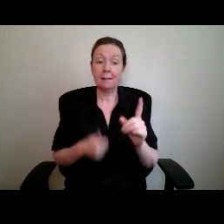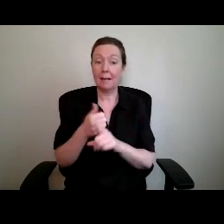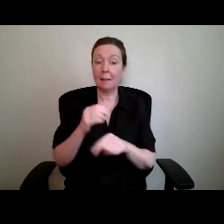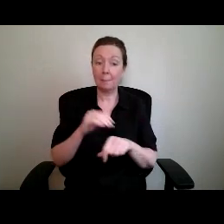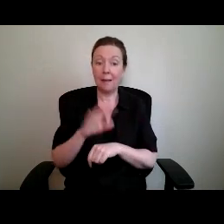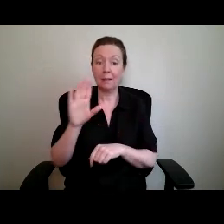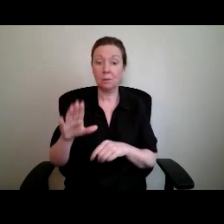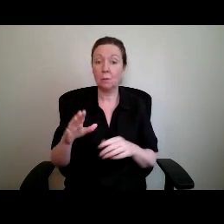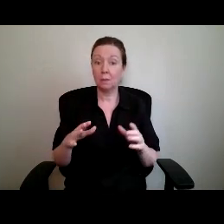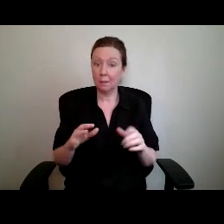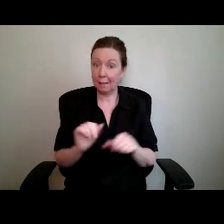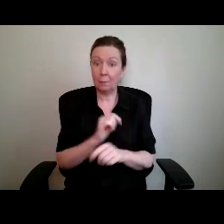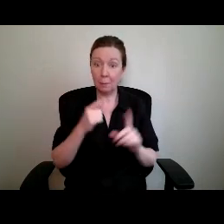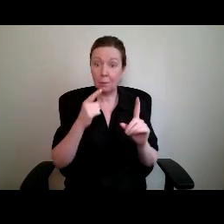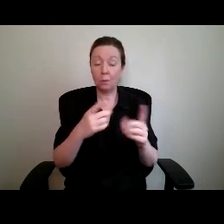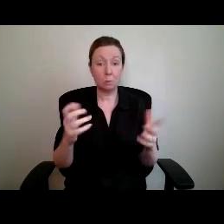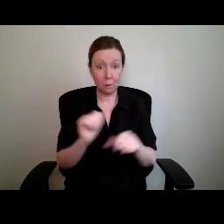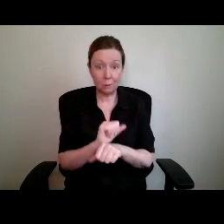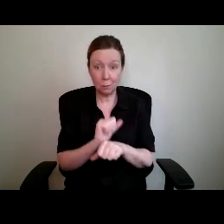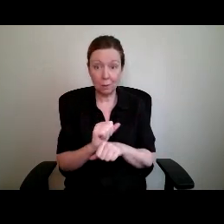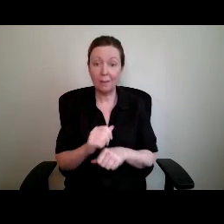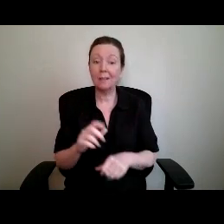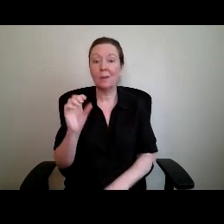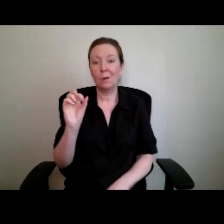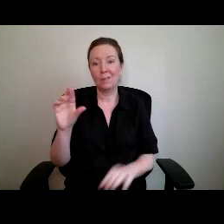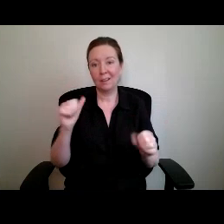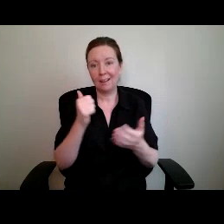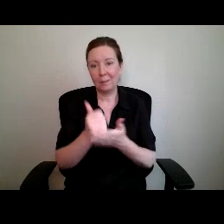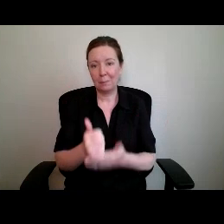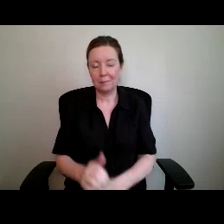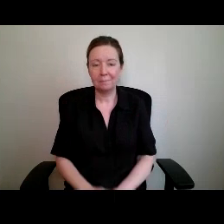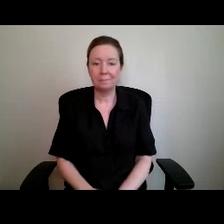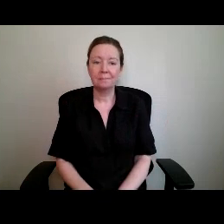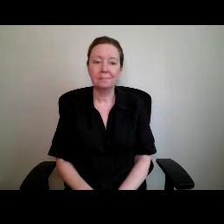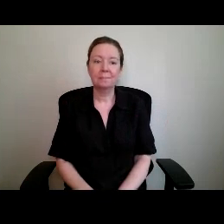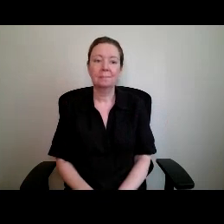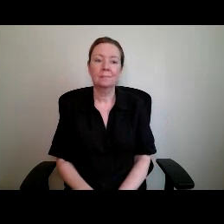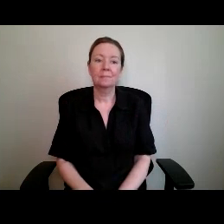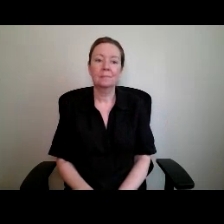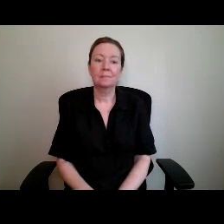employment goals and you want to work, OVR can help you.